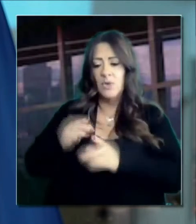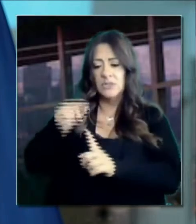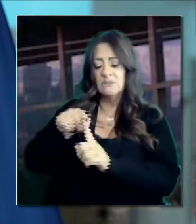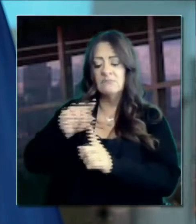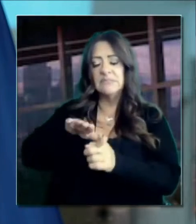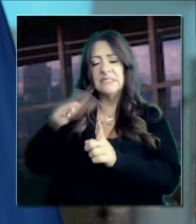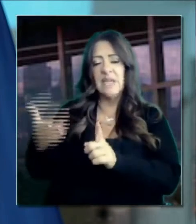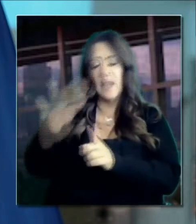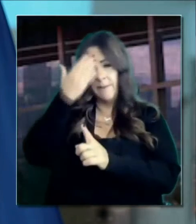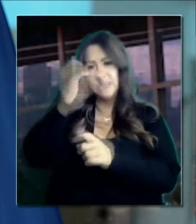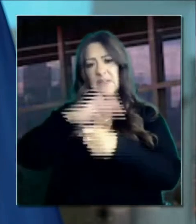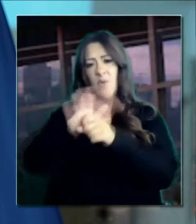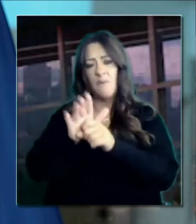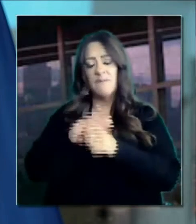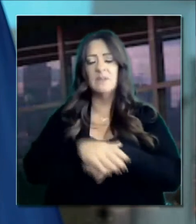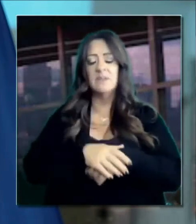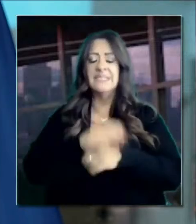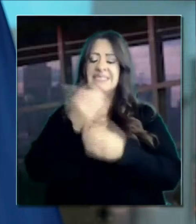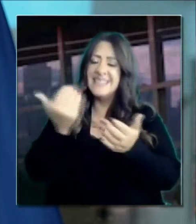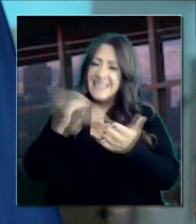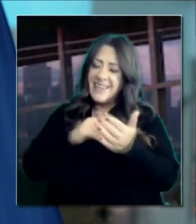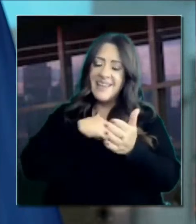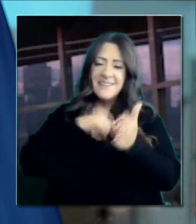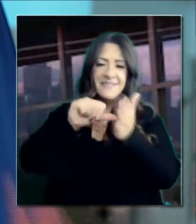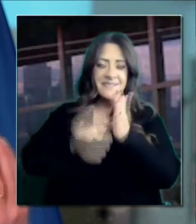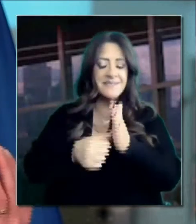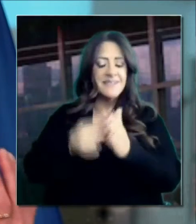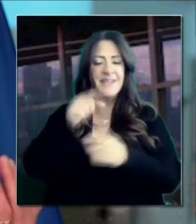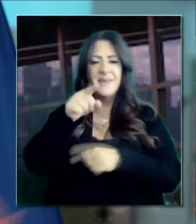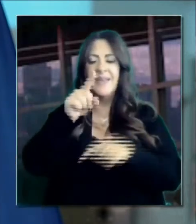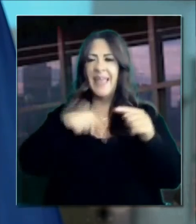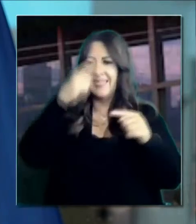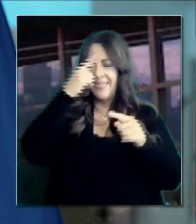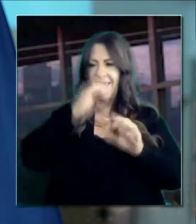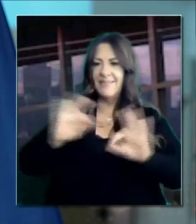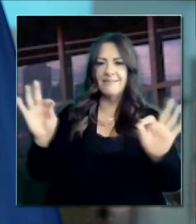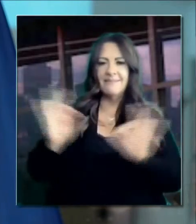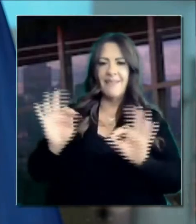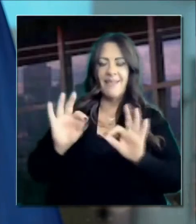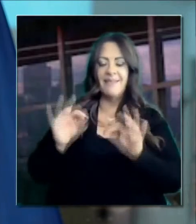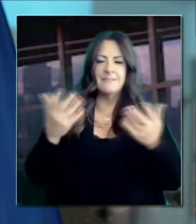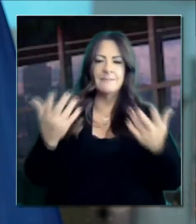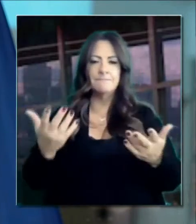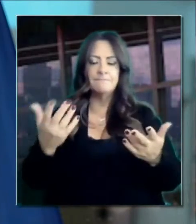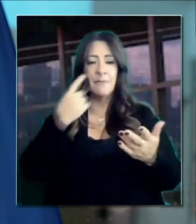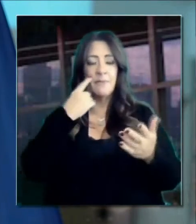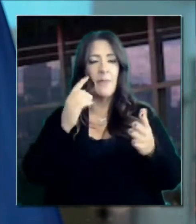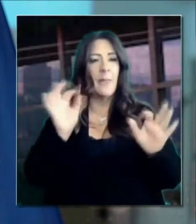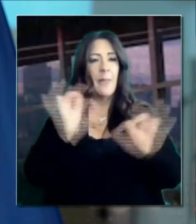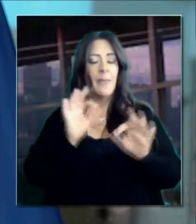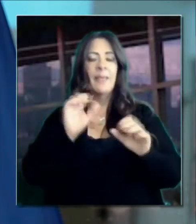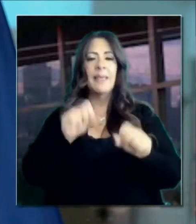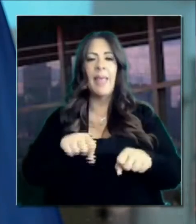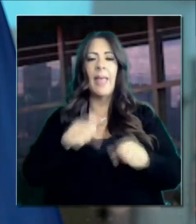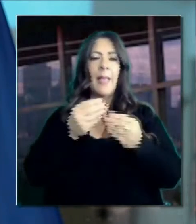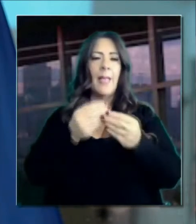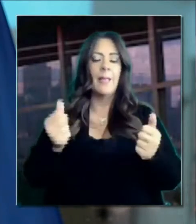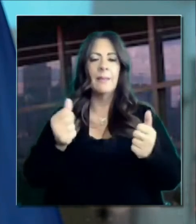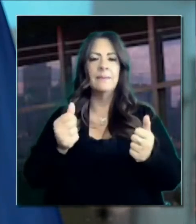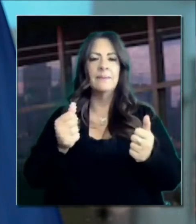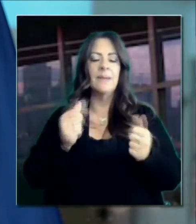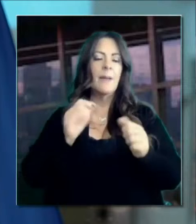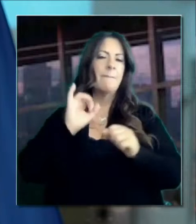just another sober reminder of why one cannot be flippant and just turn on the light switch once again and have everybody rush